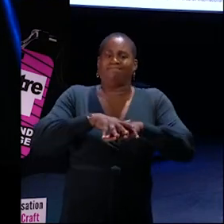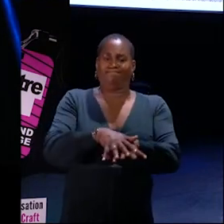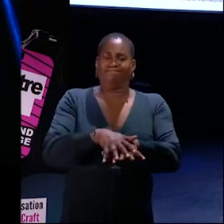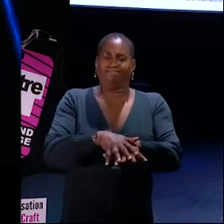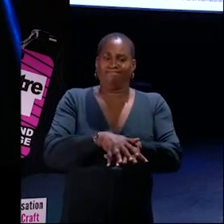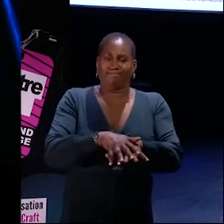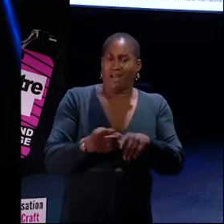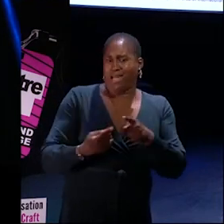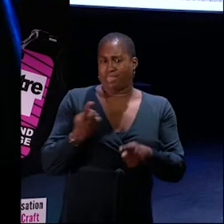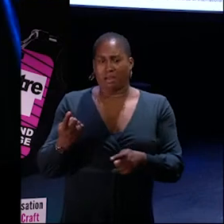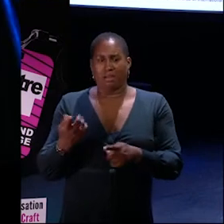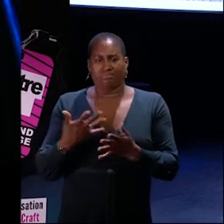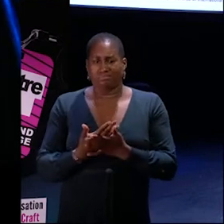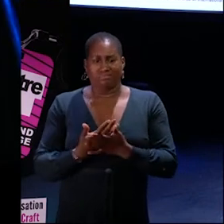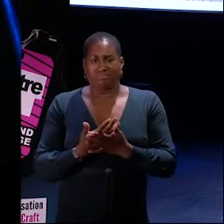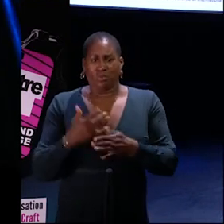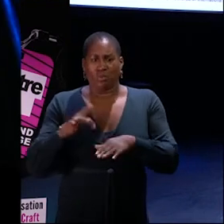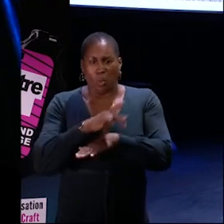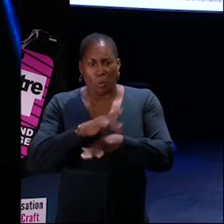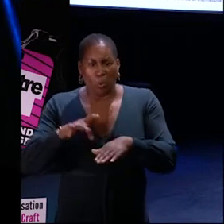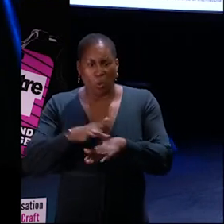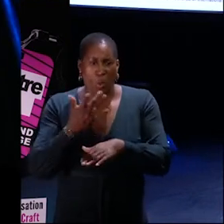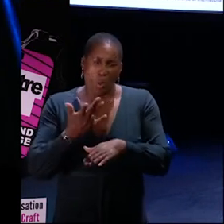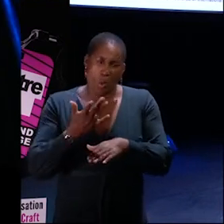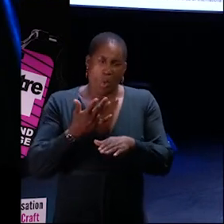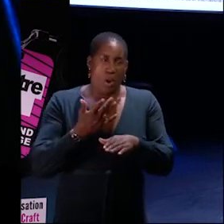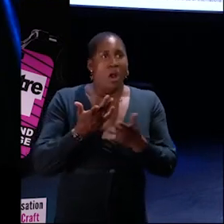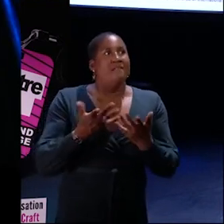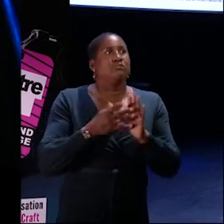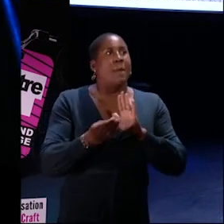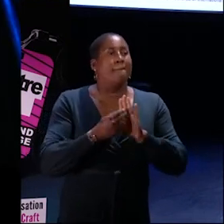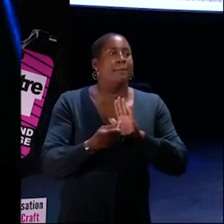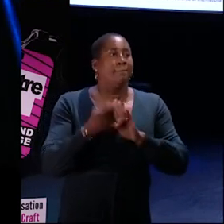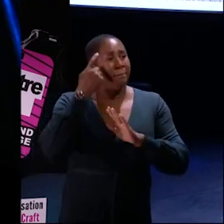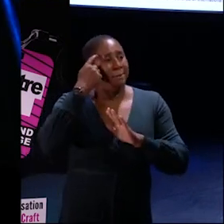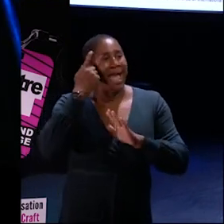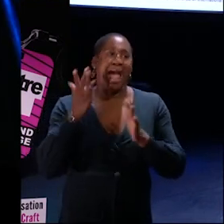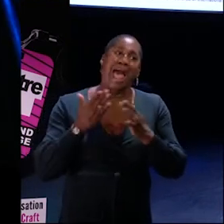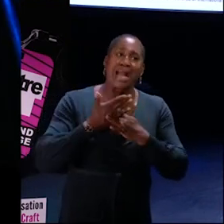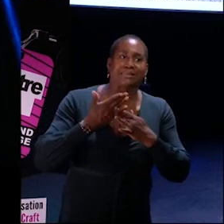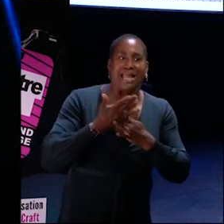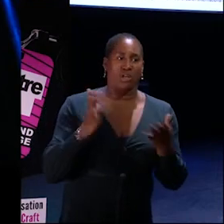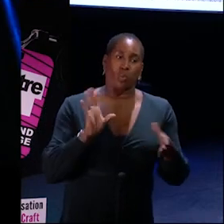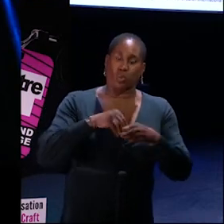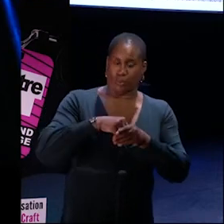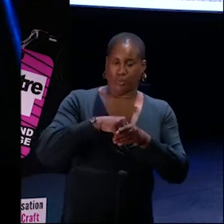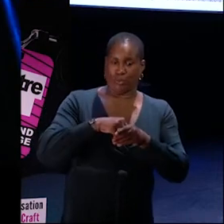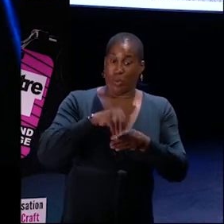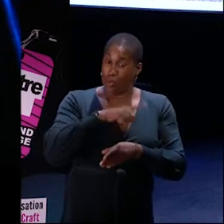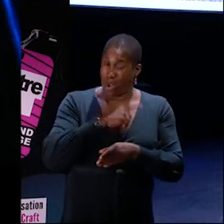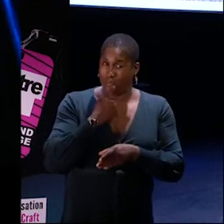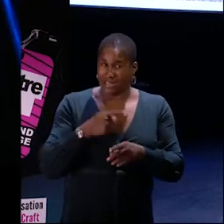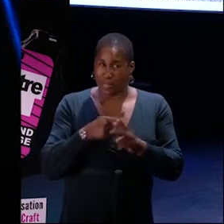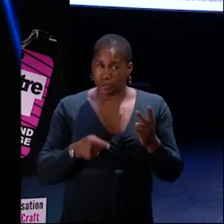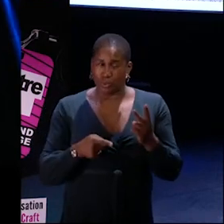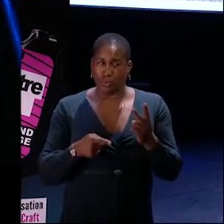missions that you might be on. So, for example, thinking around access and inclusion. And I sort of mentioned that because they